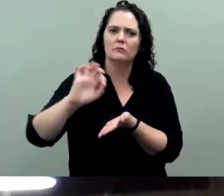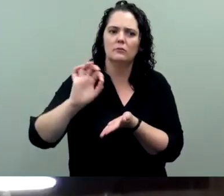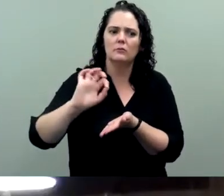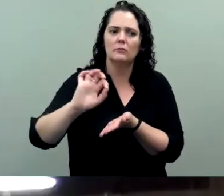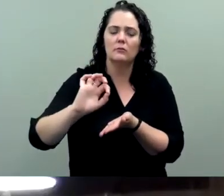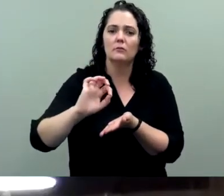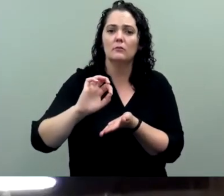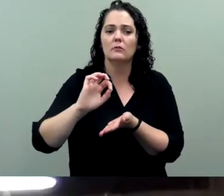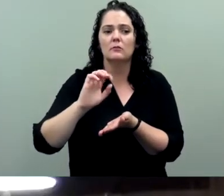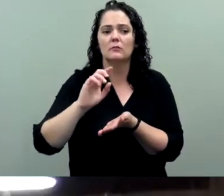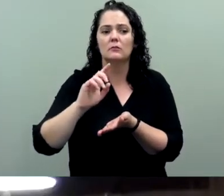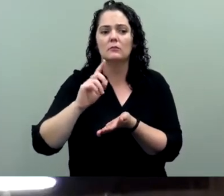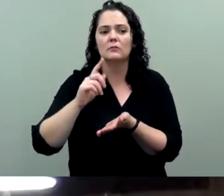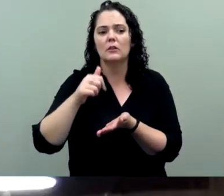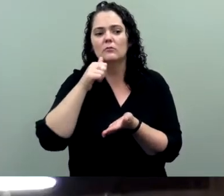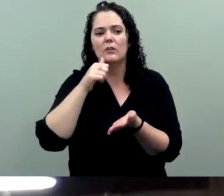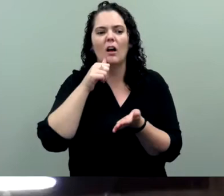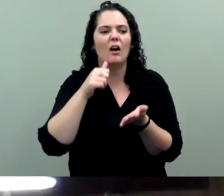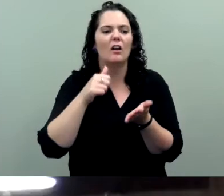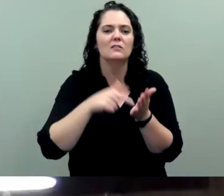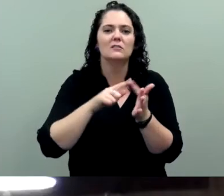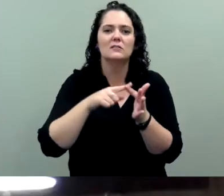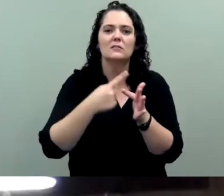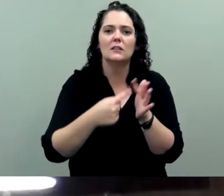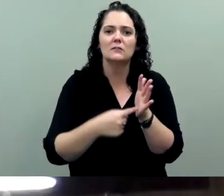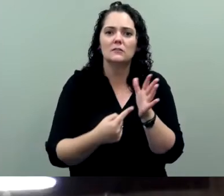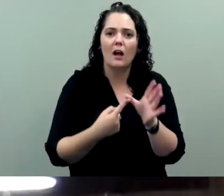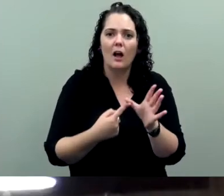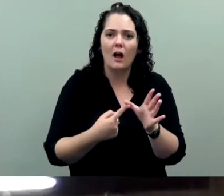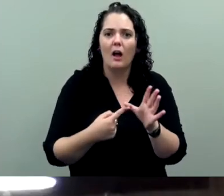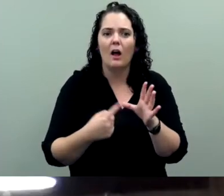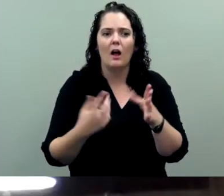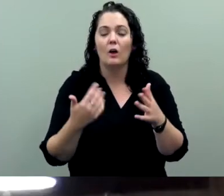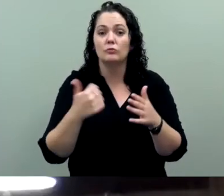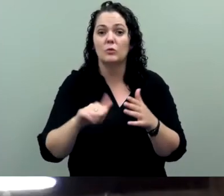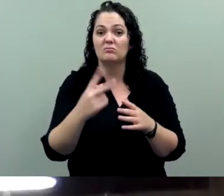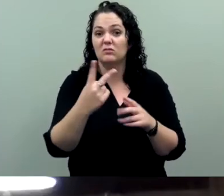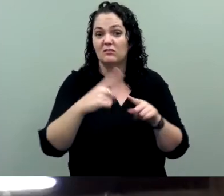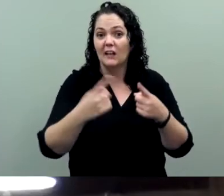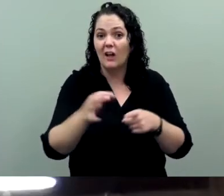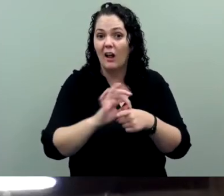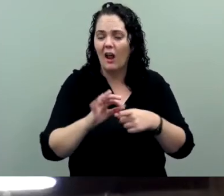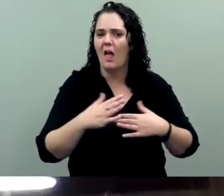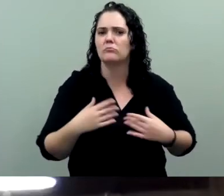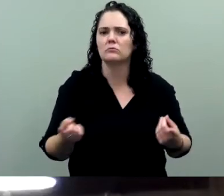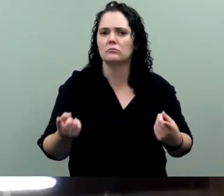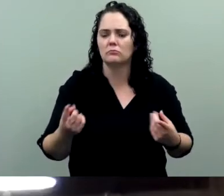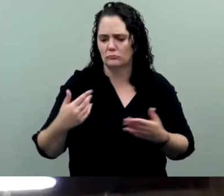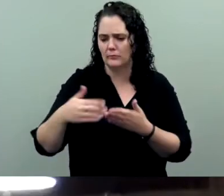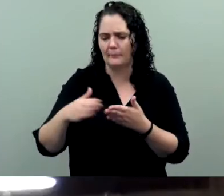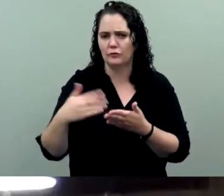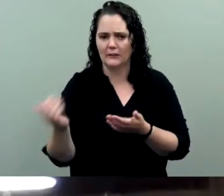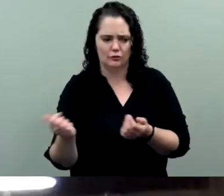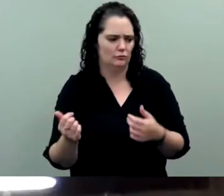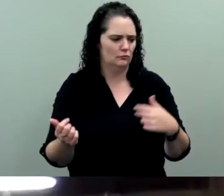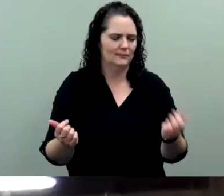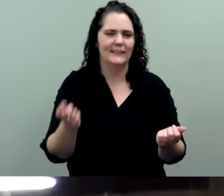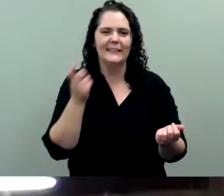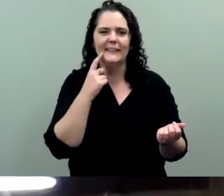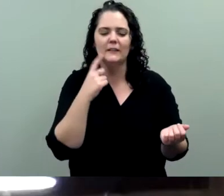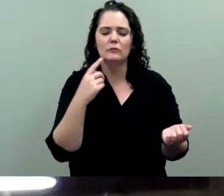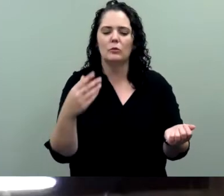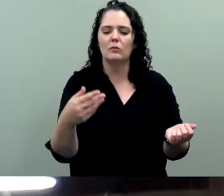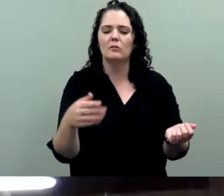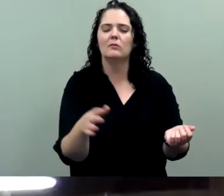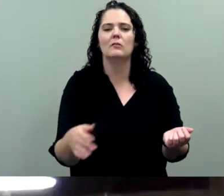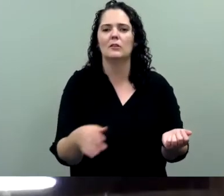use for this, that would be really good. If you want to go with 2 different colors, one on each wrist, that's beautiful to combine those things together. If you have a brush